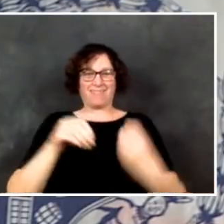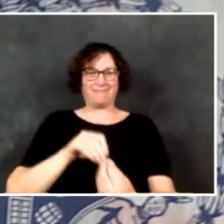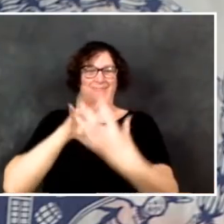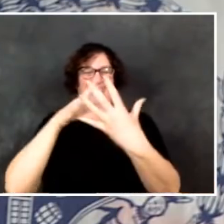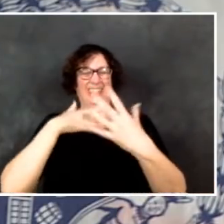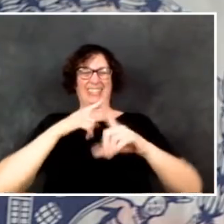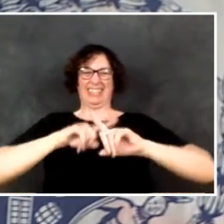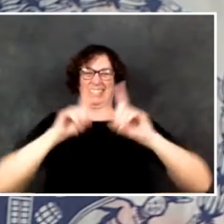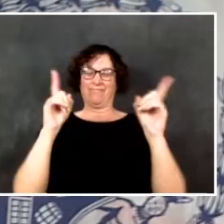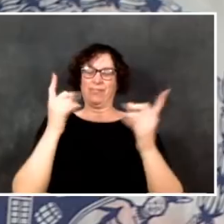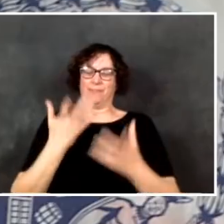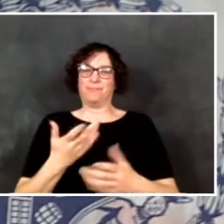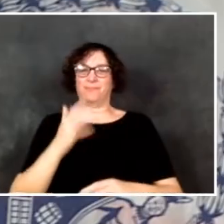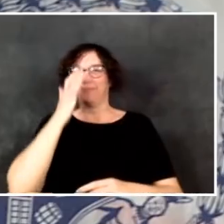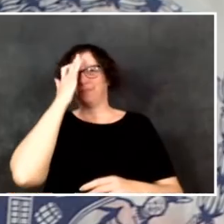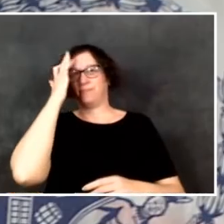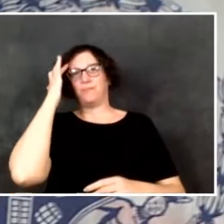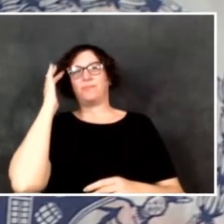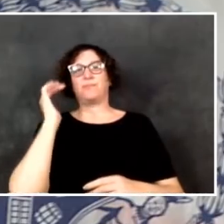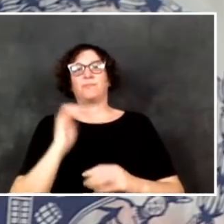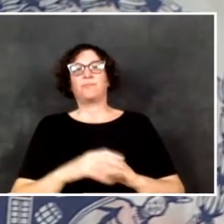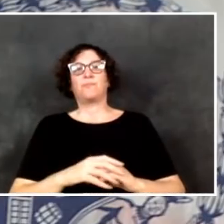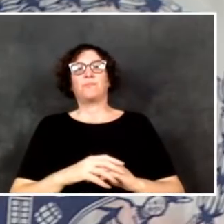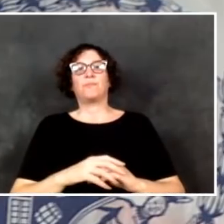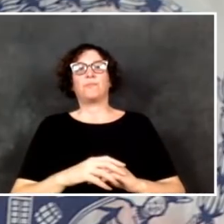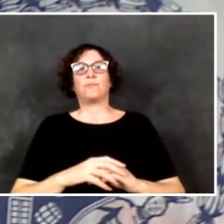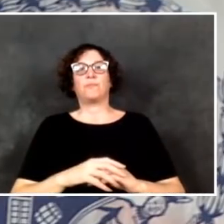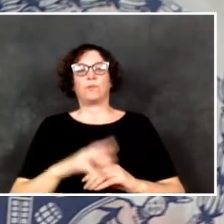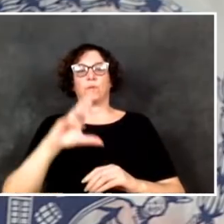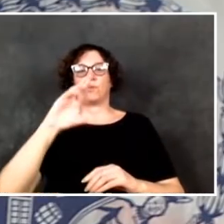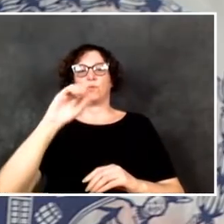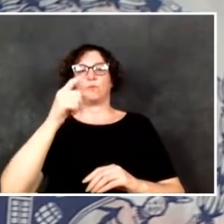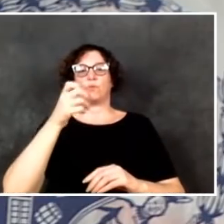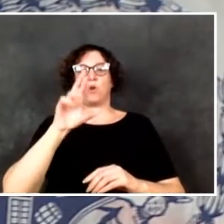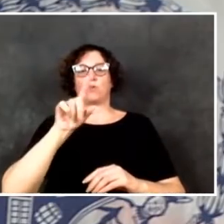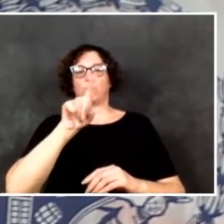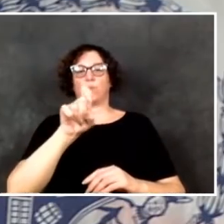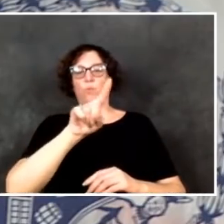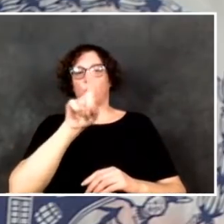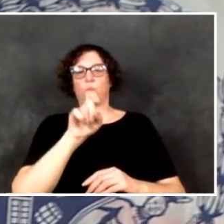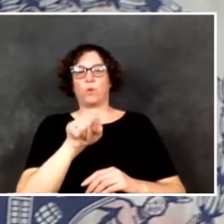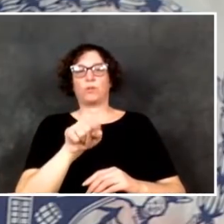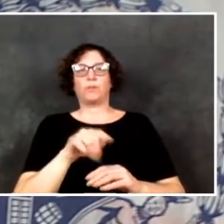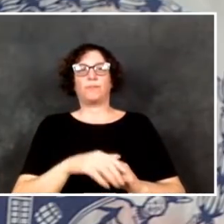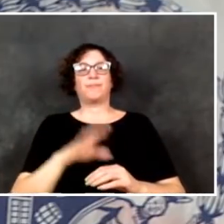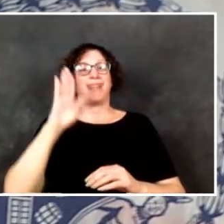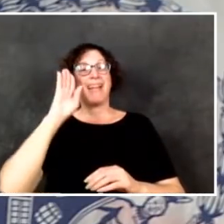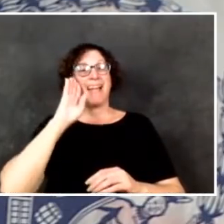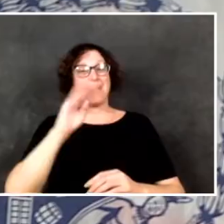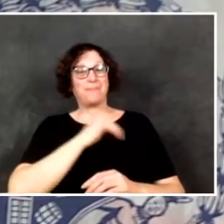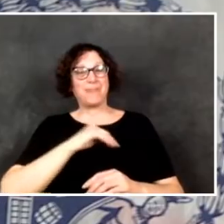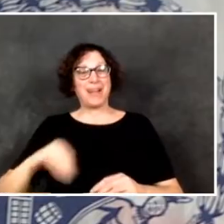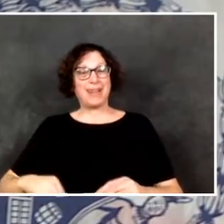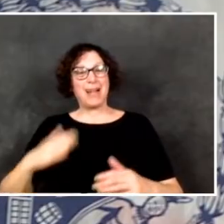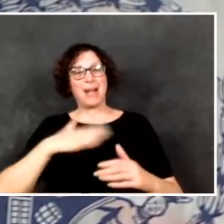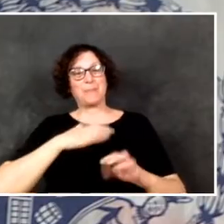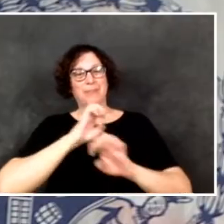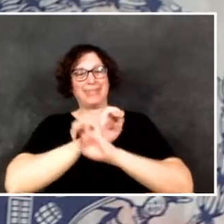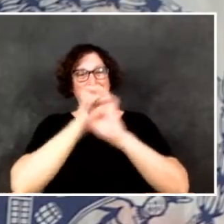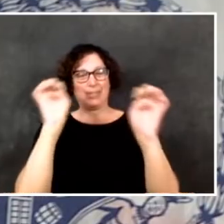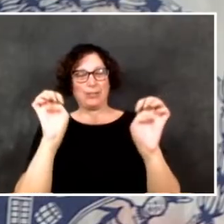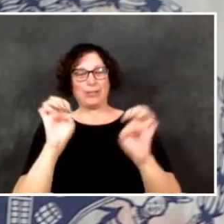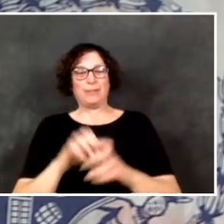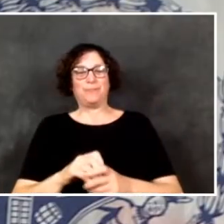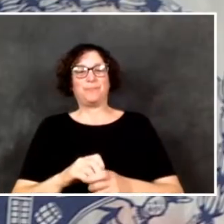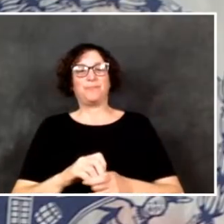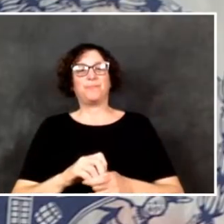Mayor, how are you? Happy Easter. I'd like to ask you, and forgive me if this is something I should know, but what exactly are